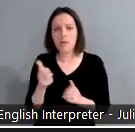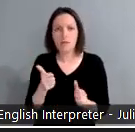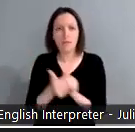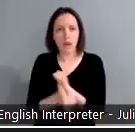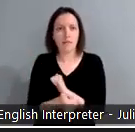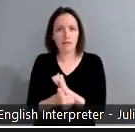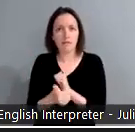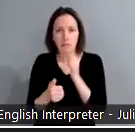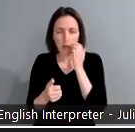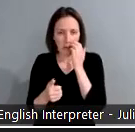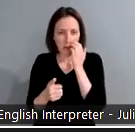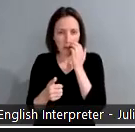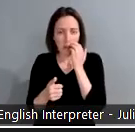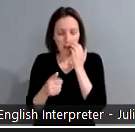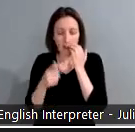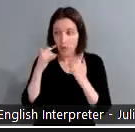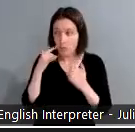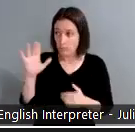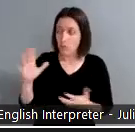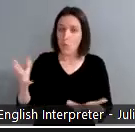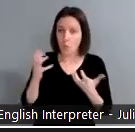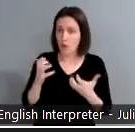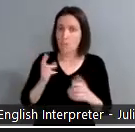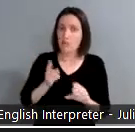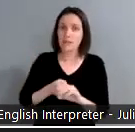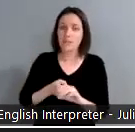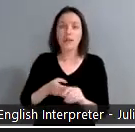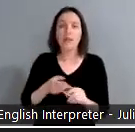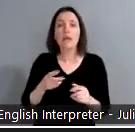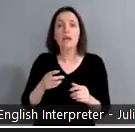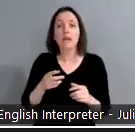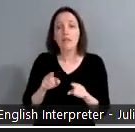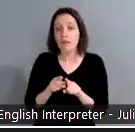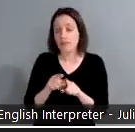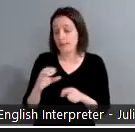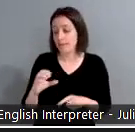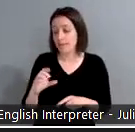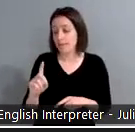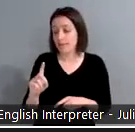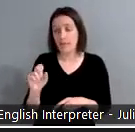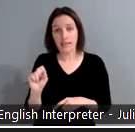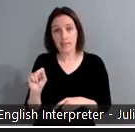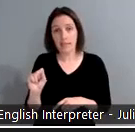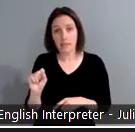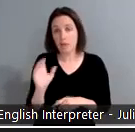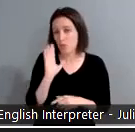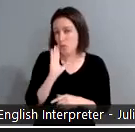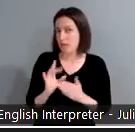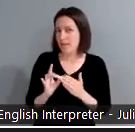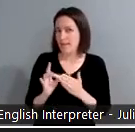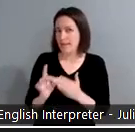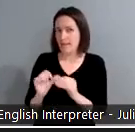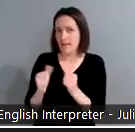California's desire to participate, and the fact that CDSS would be the lead agency